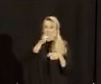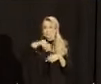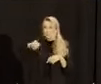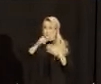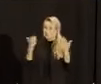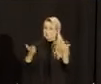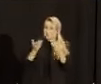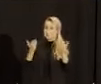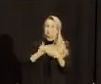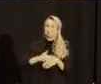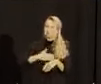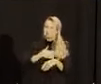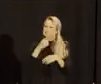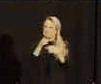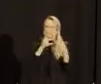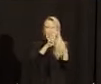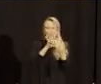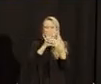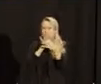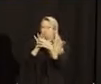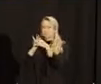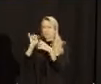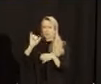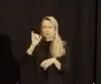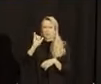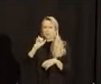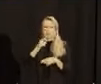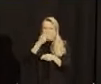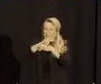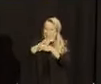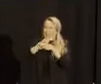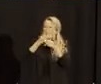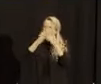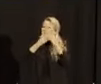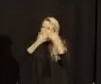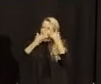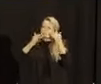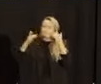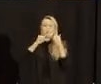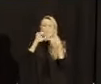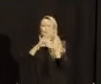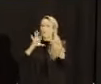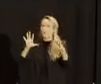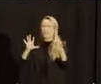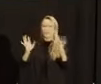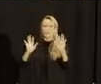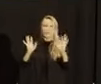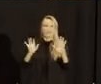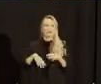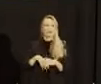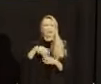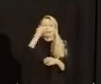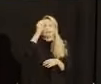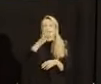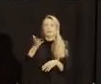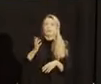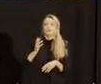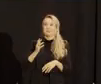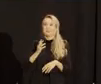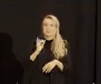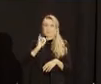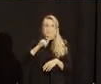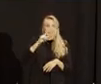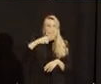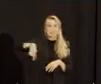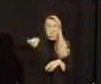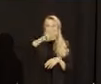is the space for you. And it is the case that our family, our chosen family,